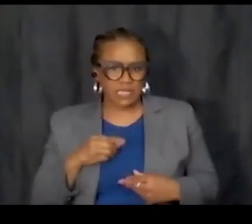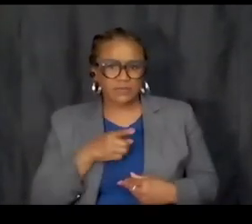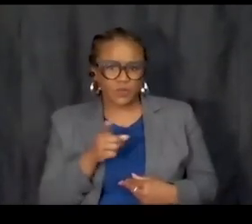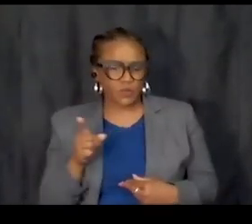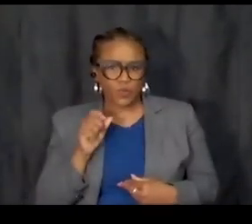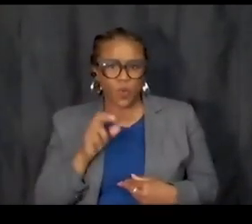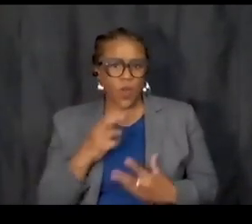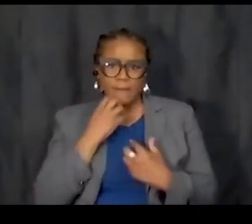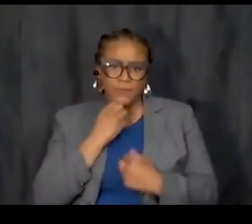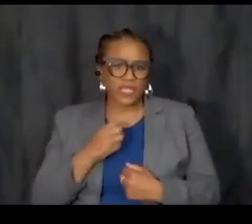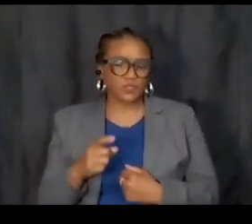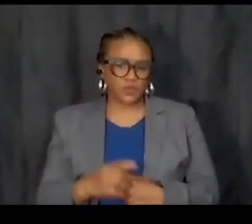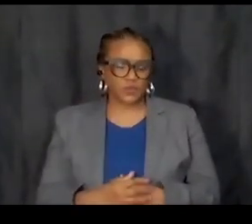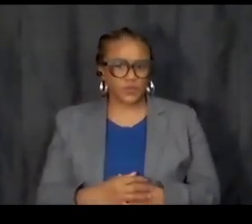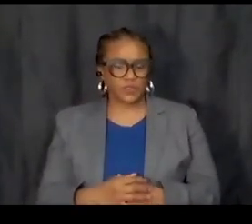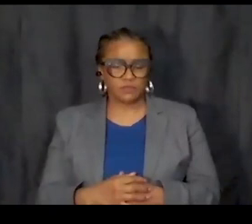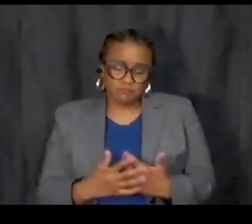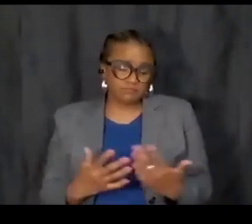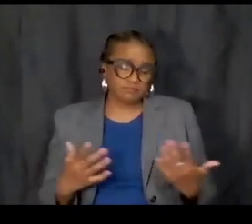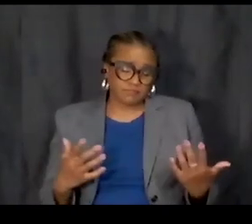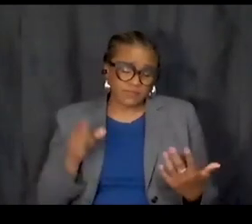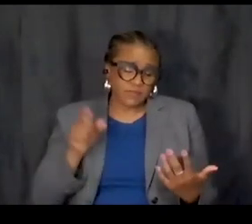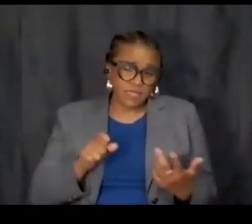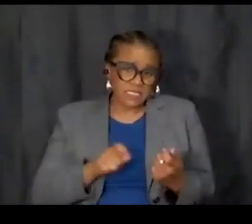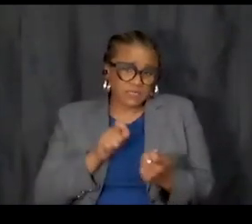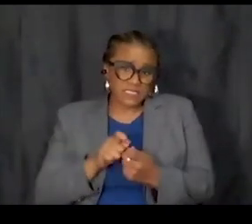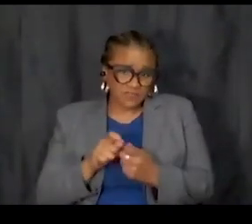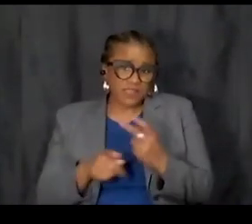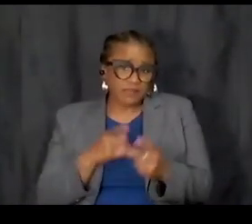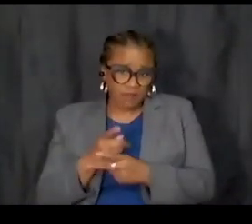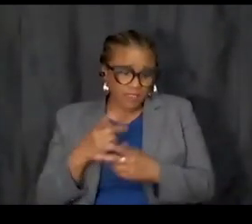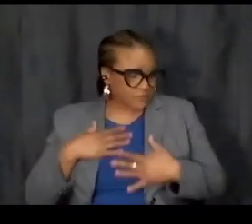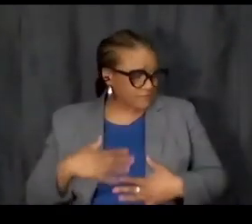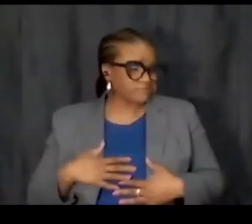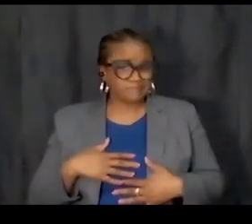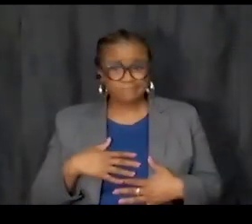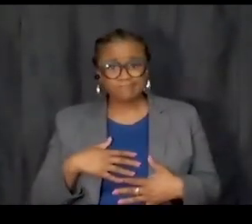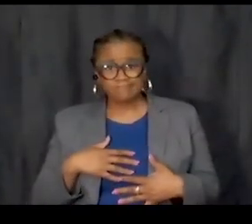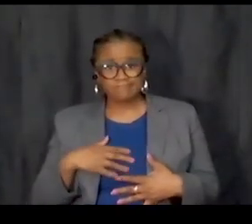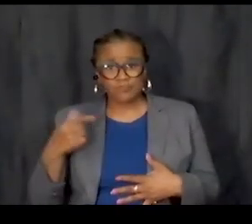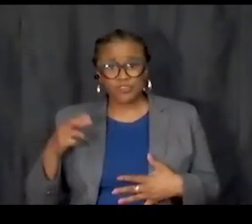you. It takes a certain kind of grit to do that, I think. And that's not